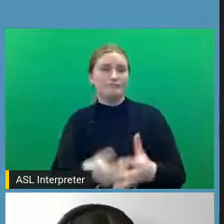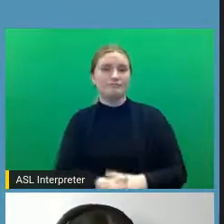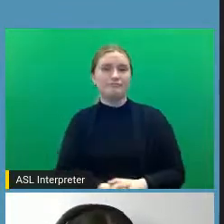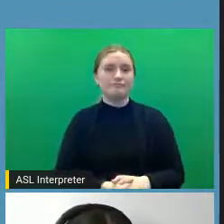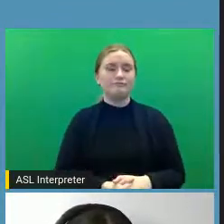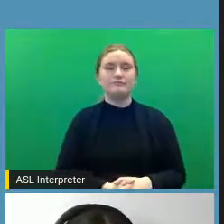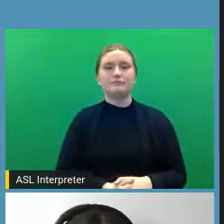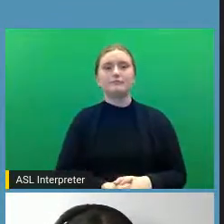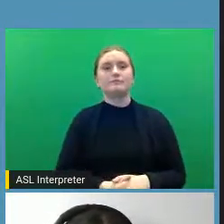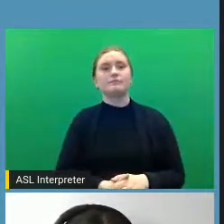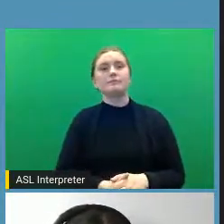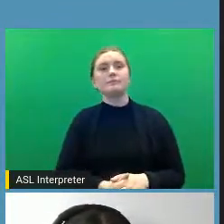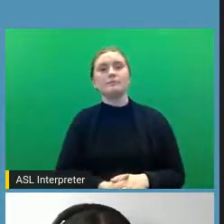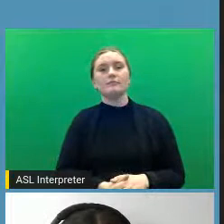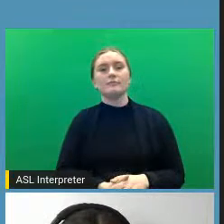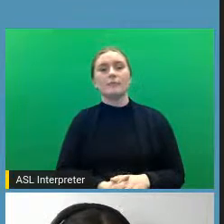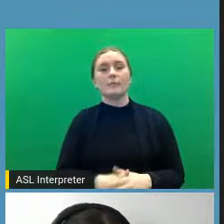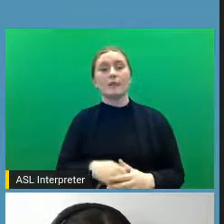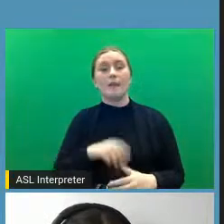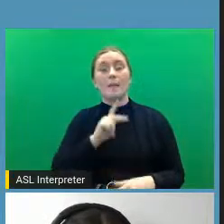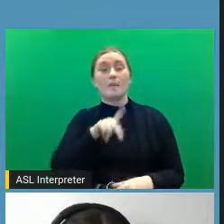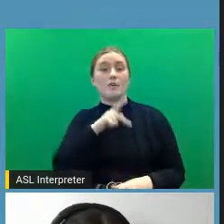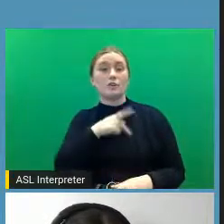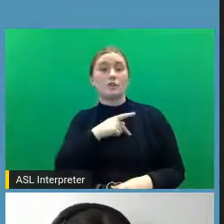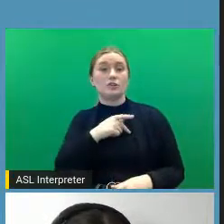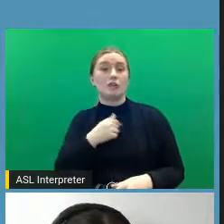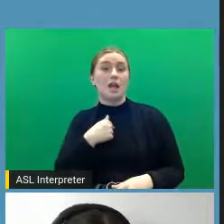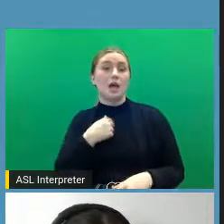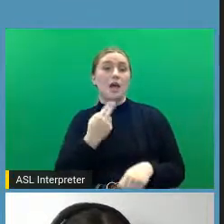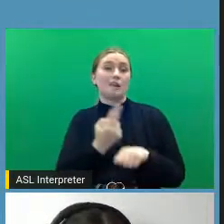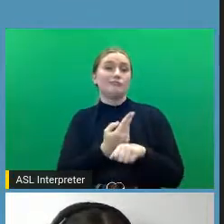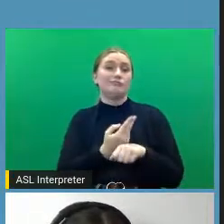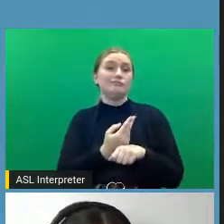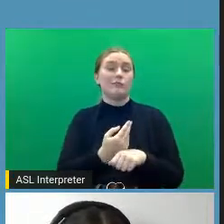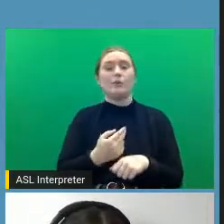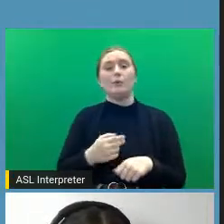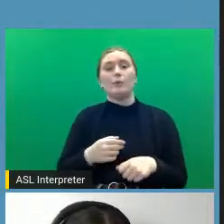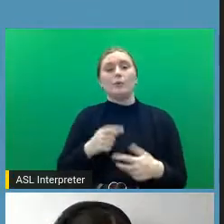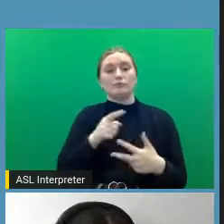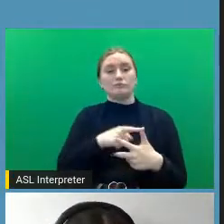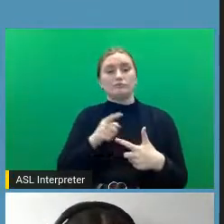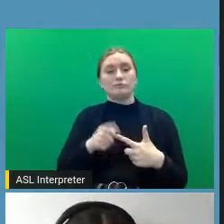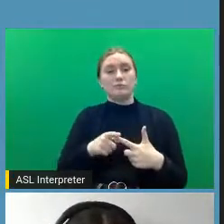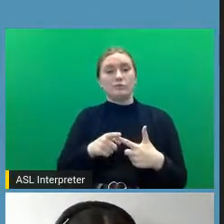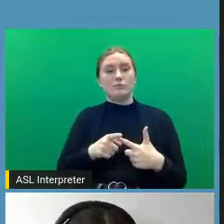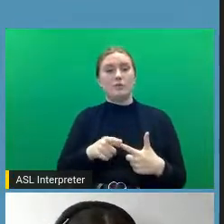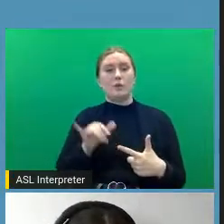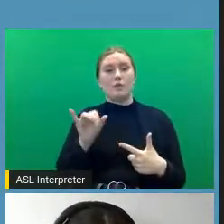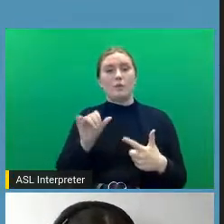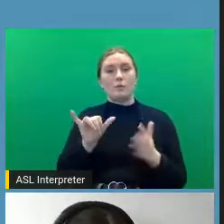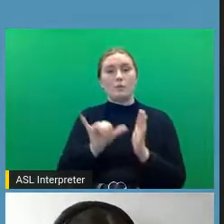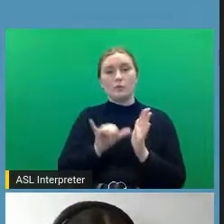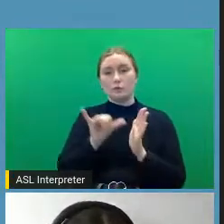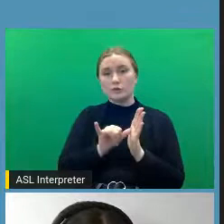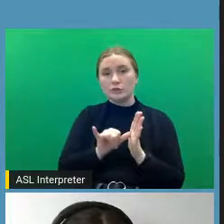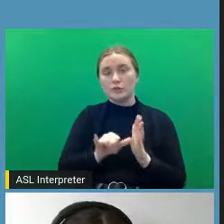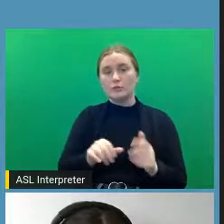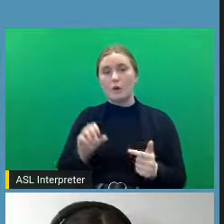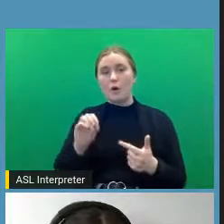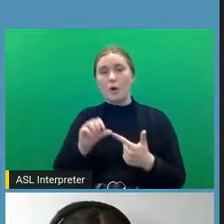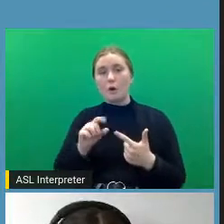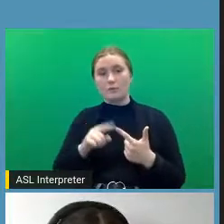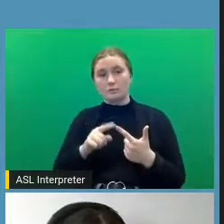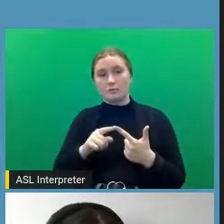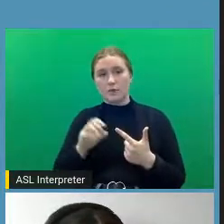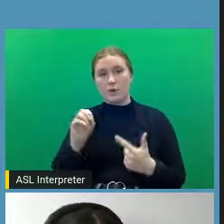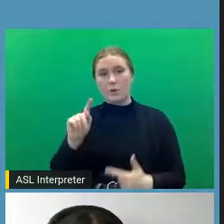But I actually personally, I use YouTube and Otter quite a bit. I know I have clients that use Rev and love Rev